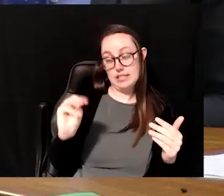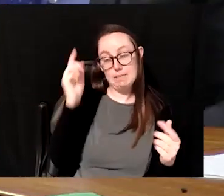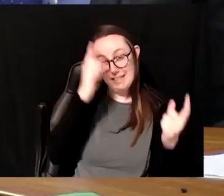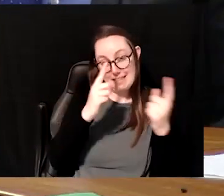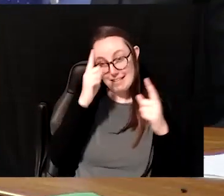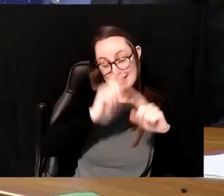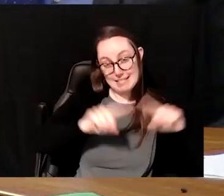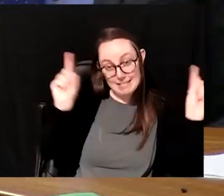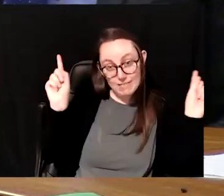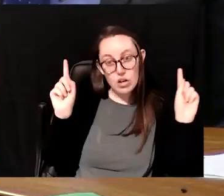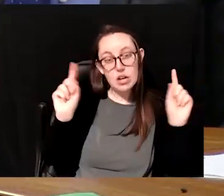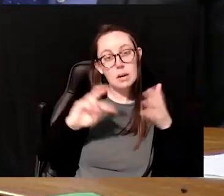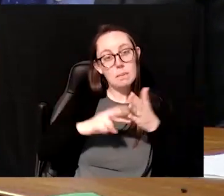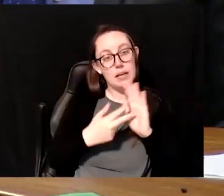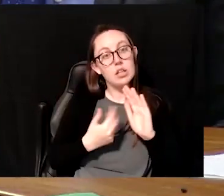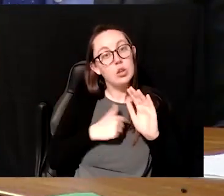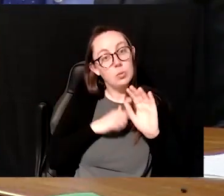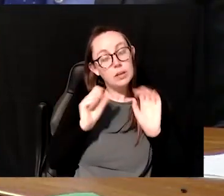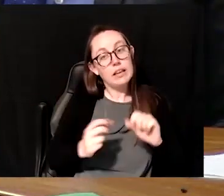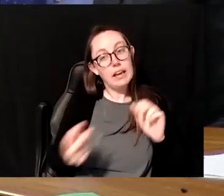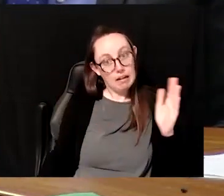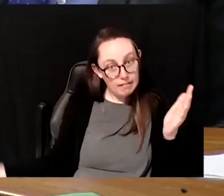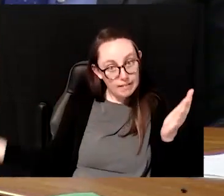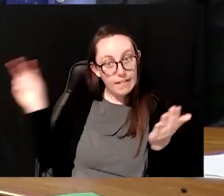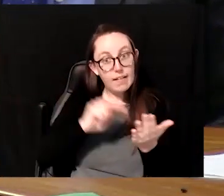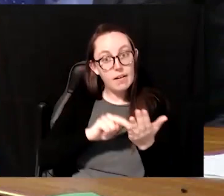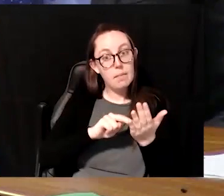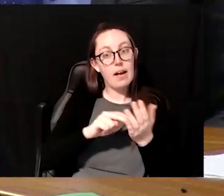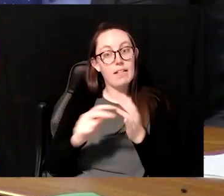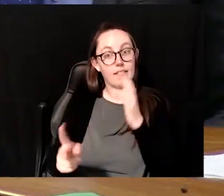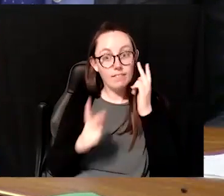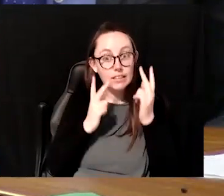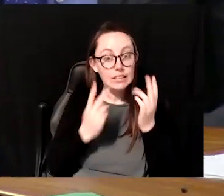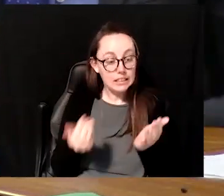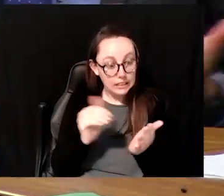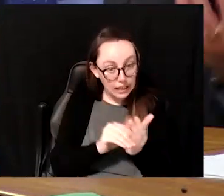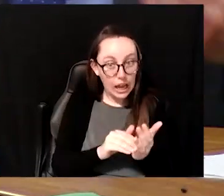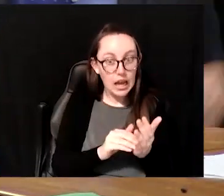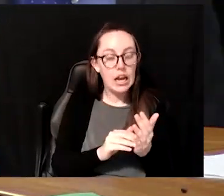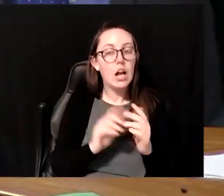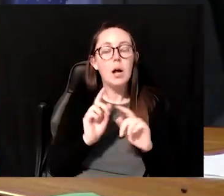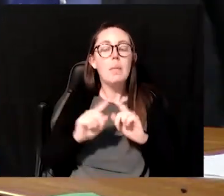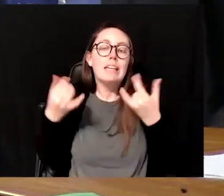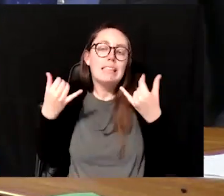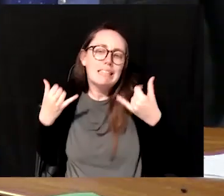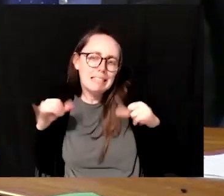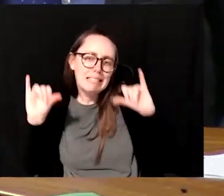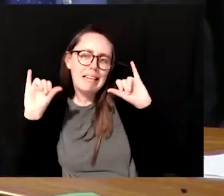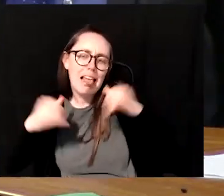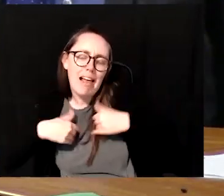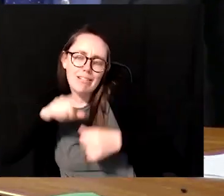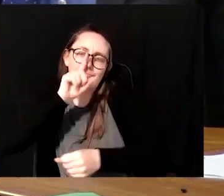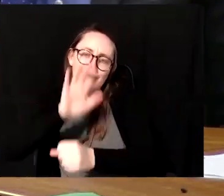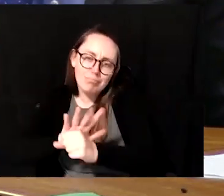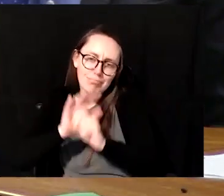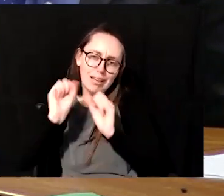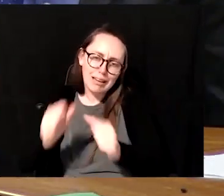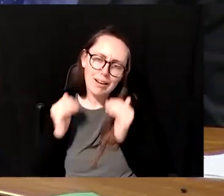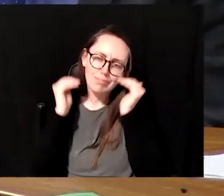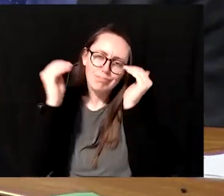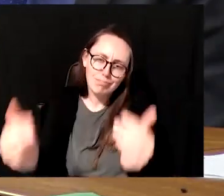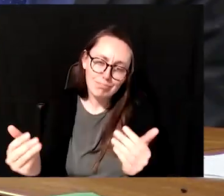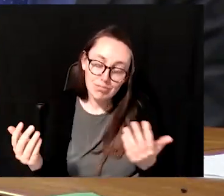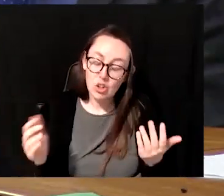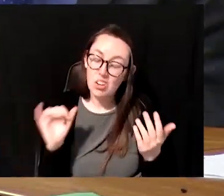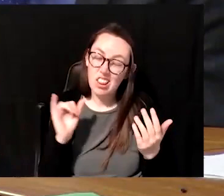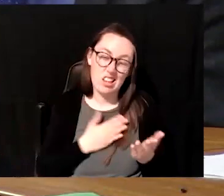come back and revisit it but we would still have a commitment then and could be moving forward that's that's essentially what I would